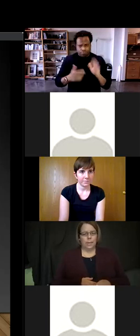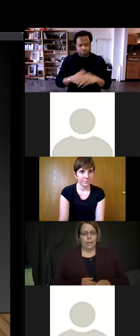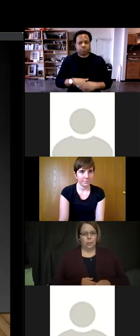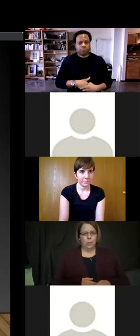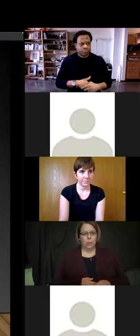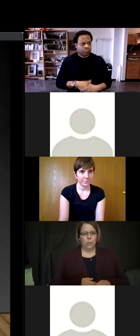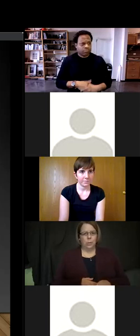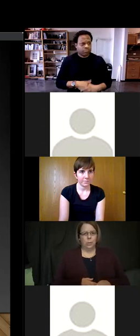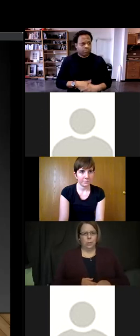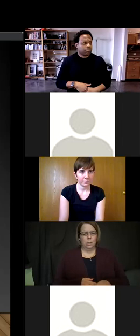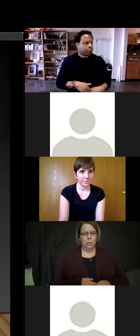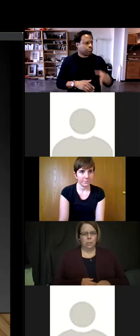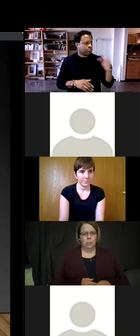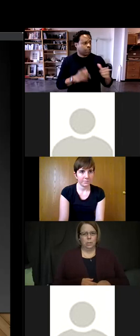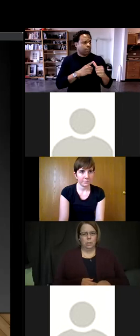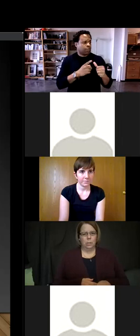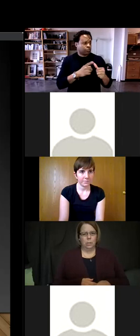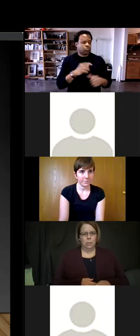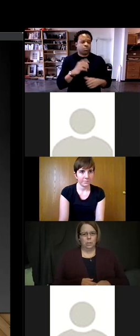different styles.